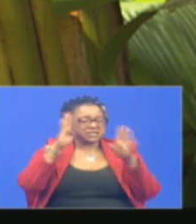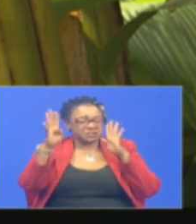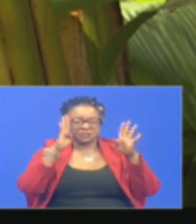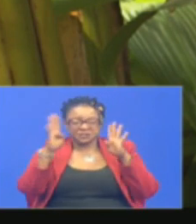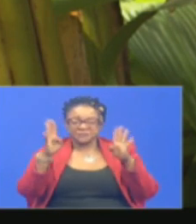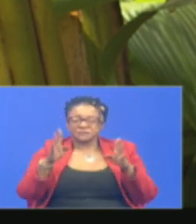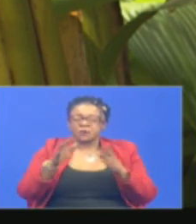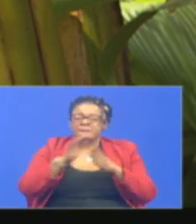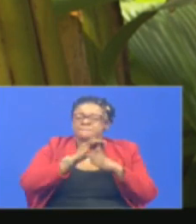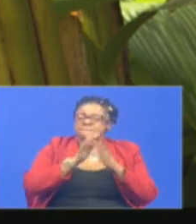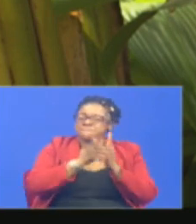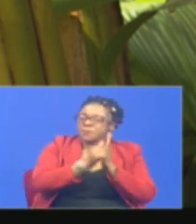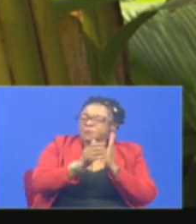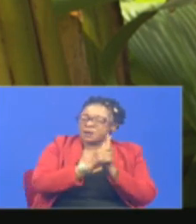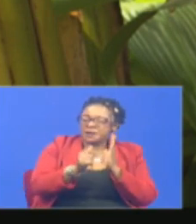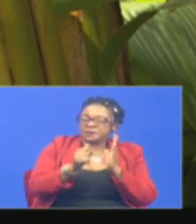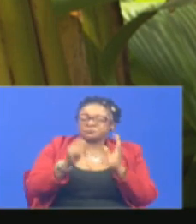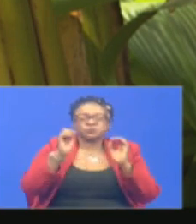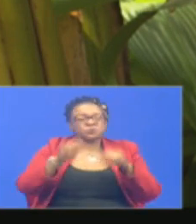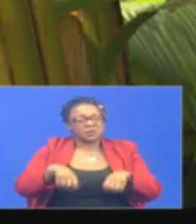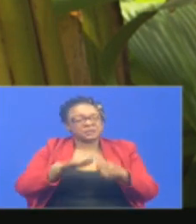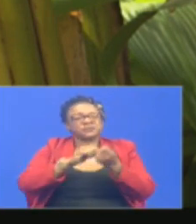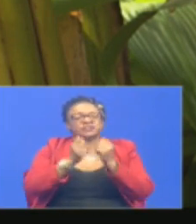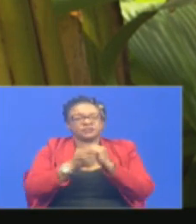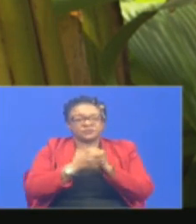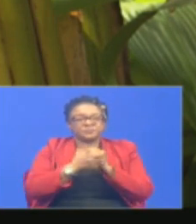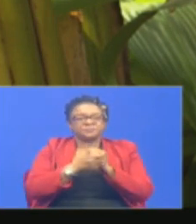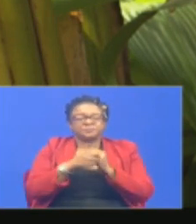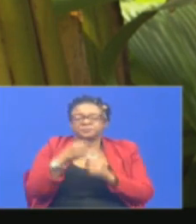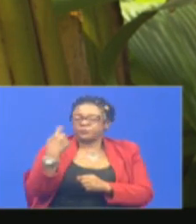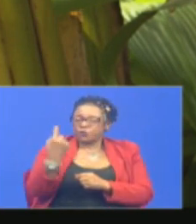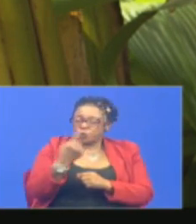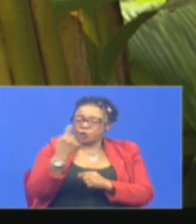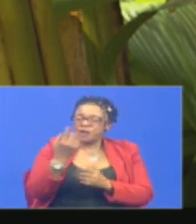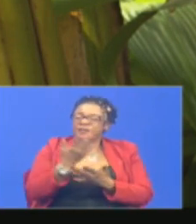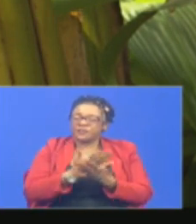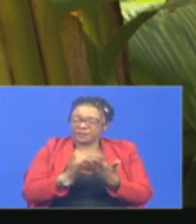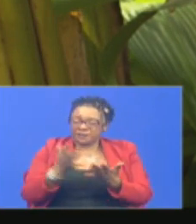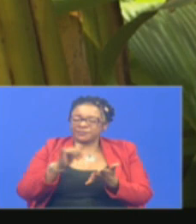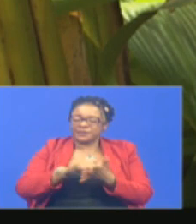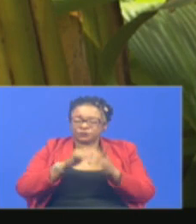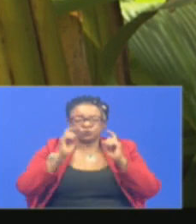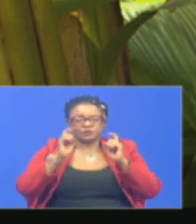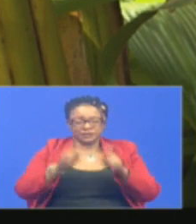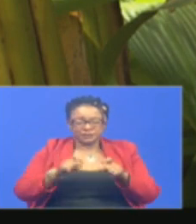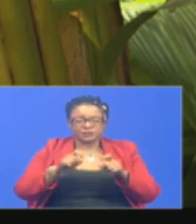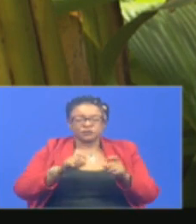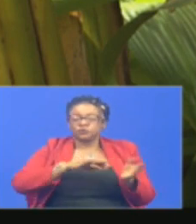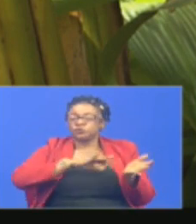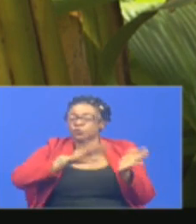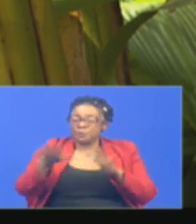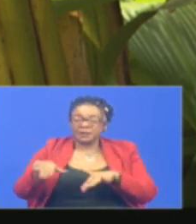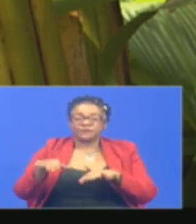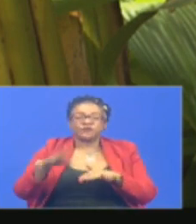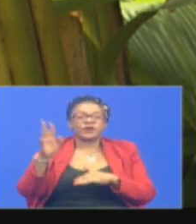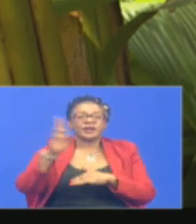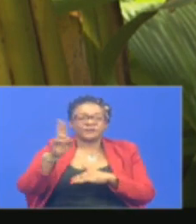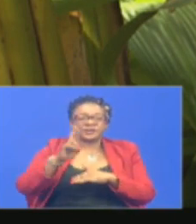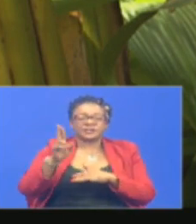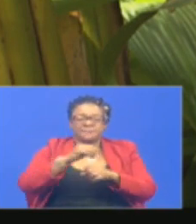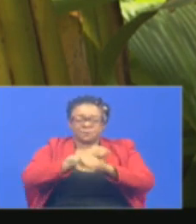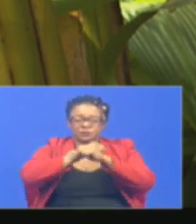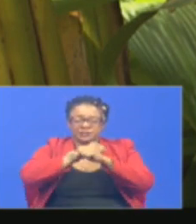popular initiative. You can change. The only thing that you need to go to referendum for are for the protected